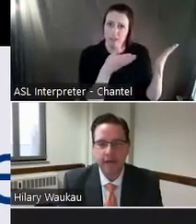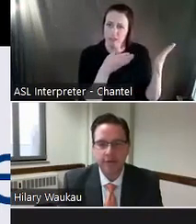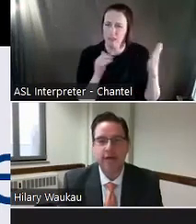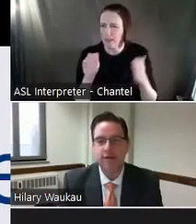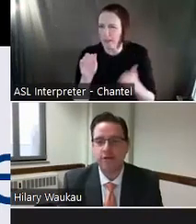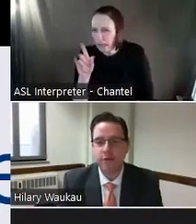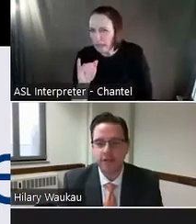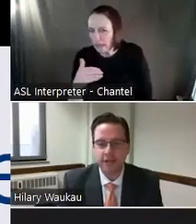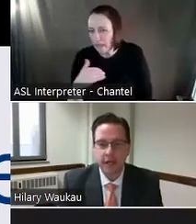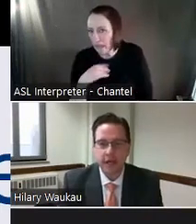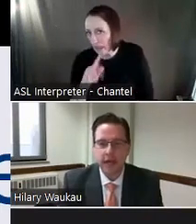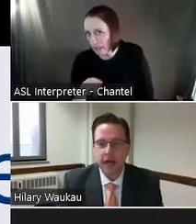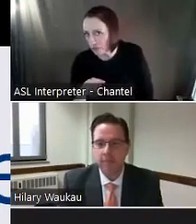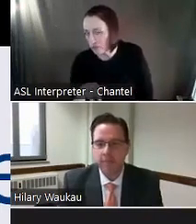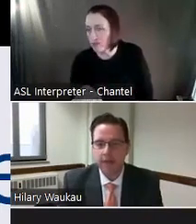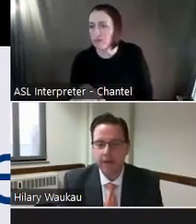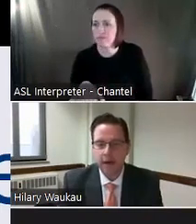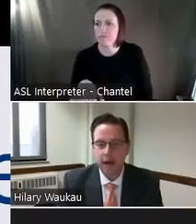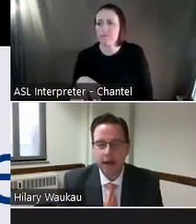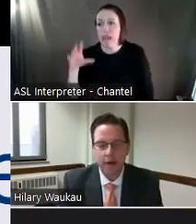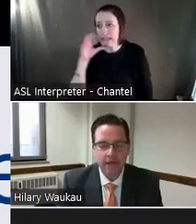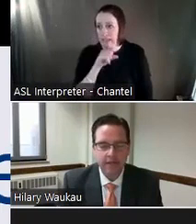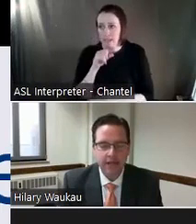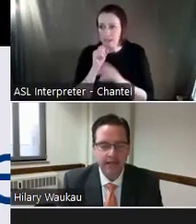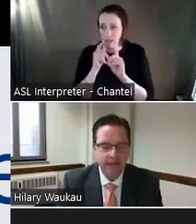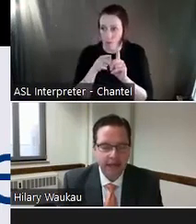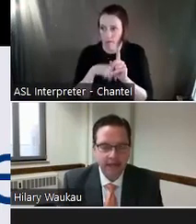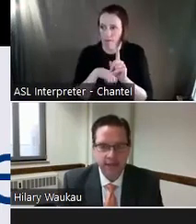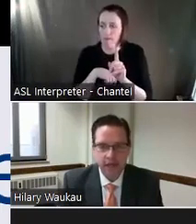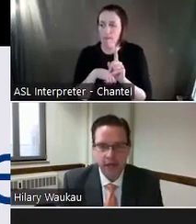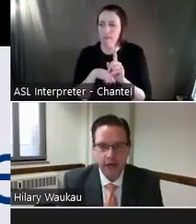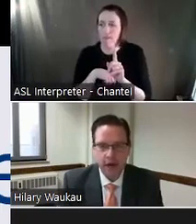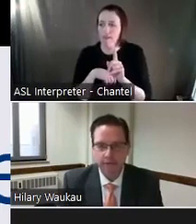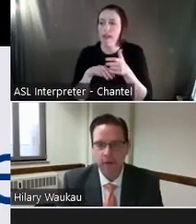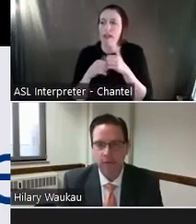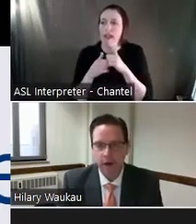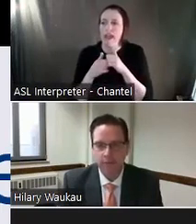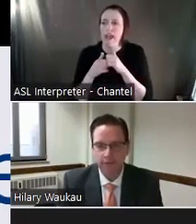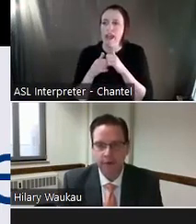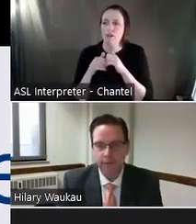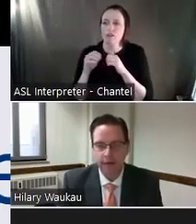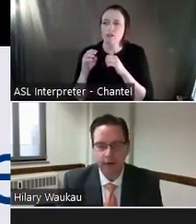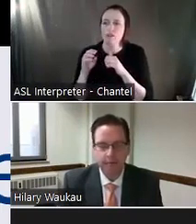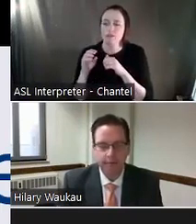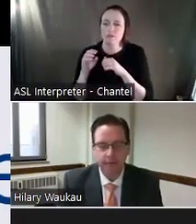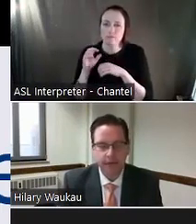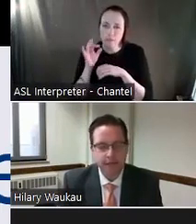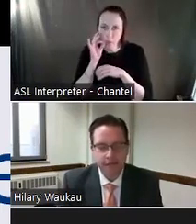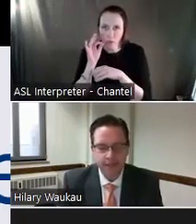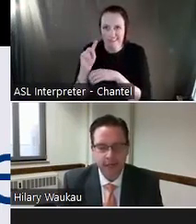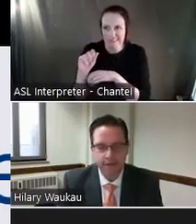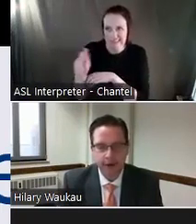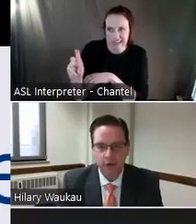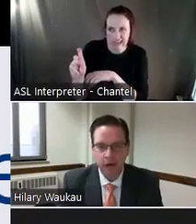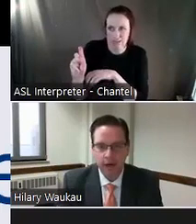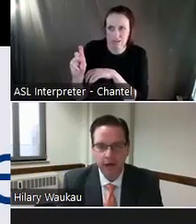follow-up to that is, so I guess the short question is, how is that tax for marijuana, from